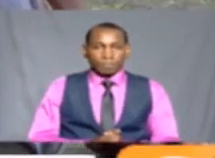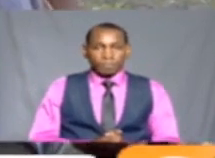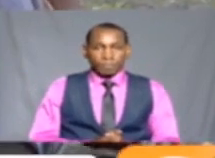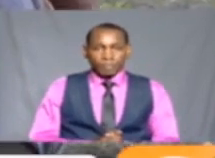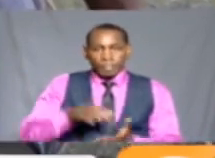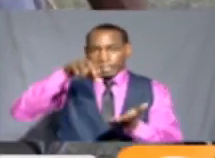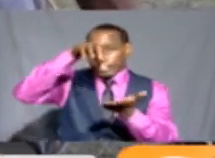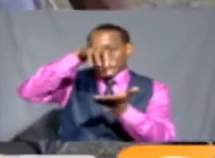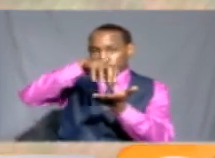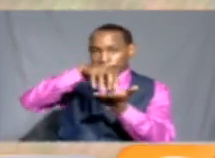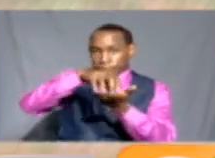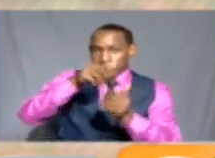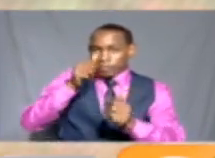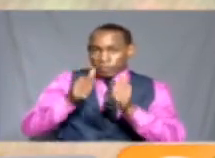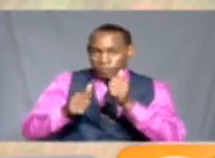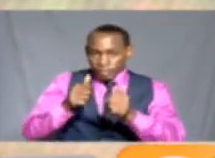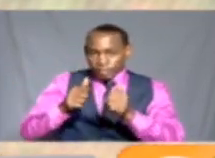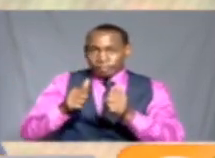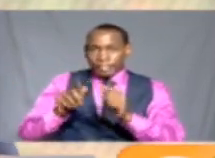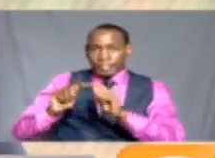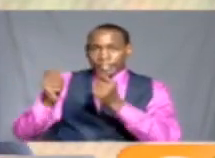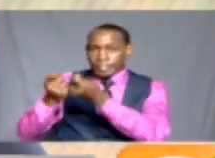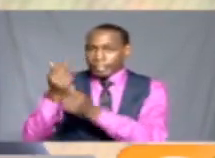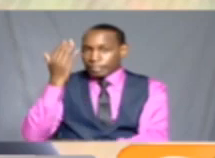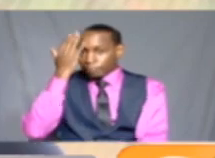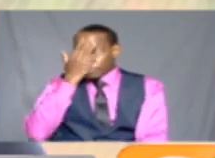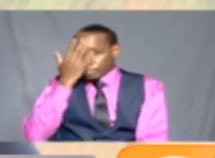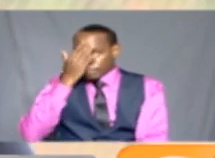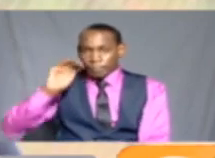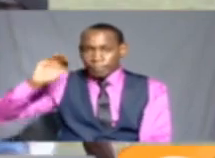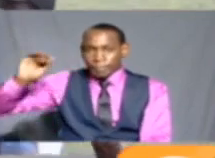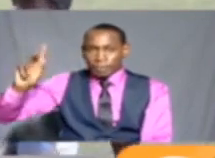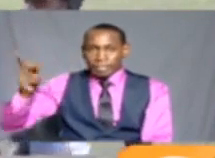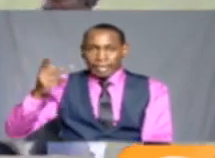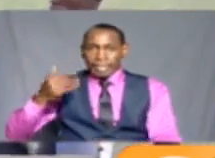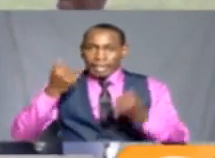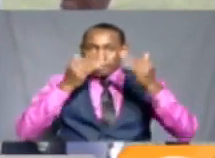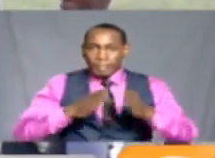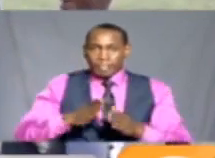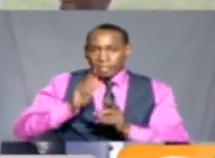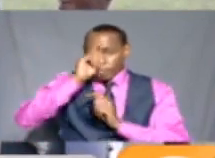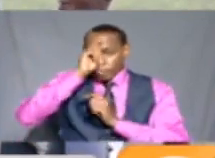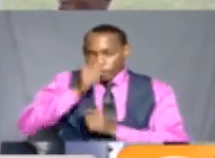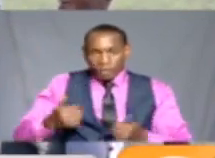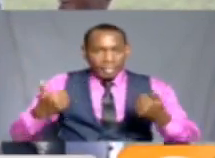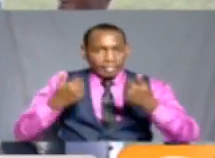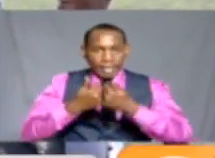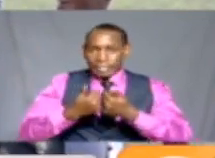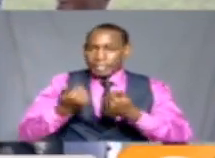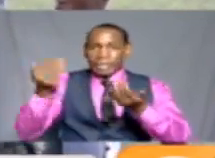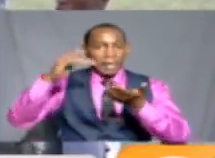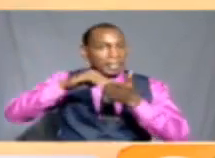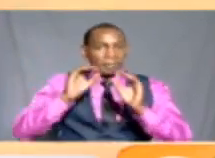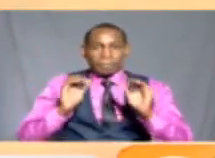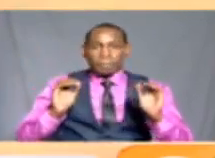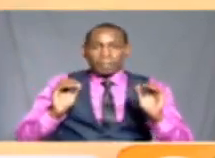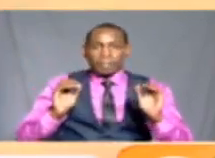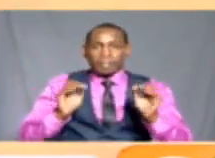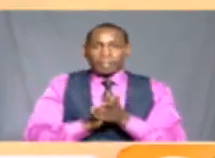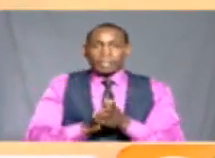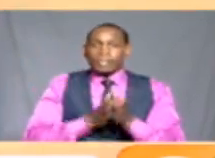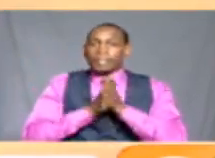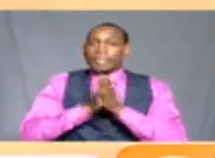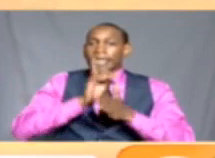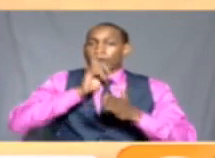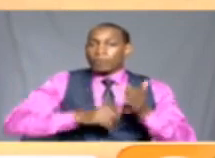In a situation that will leave more than just the club embarrassed, Mount Kenya FC players have vowed not to honour any more Kenyan Premier League matches. Their desire